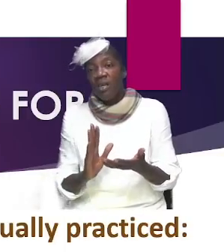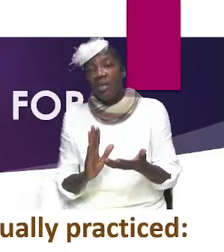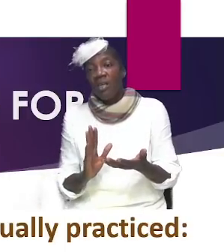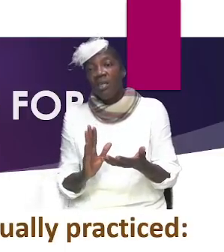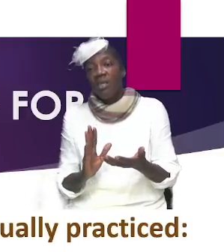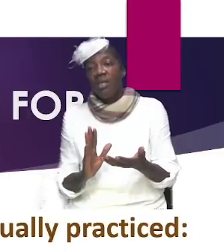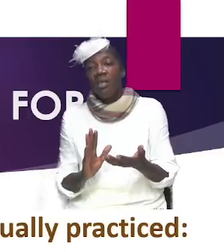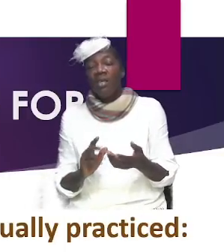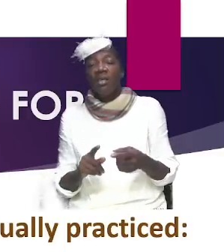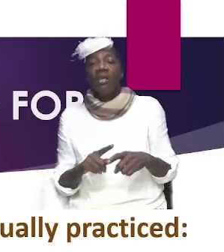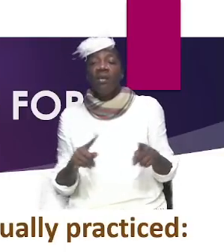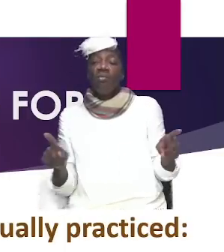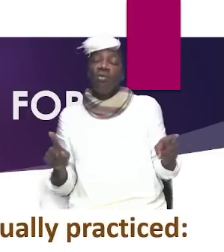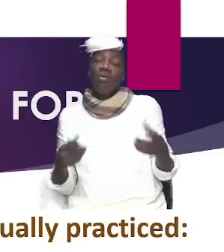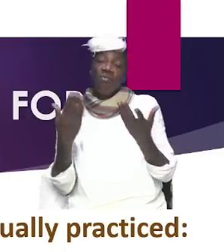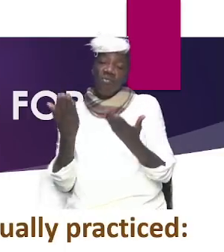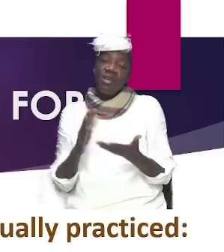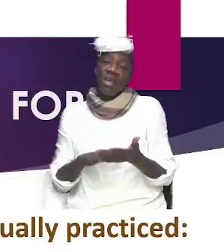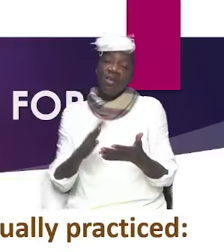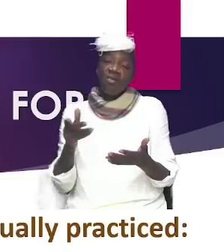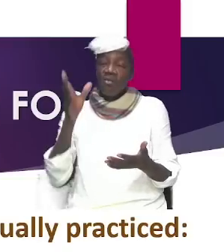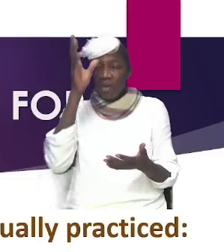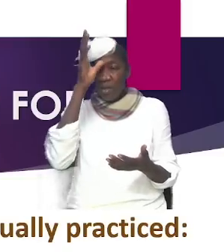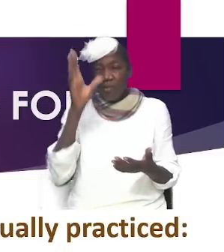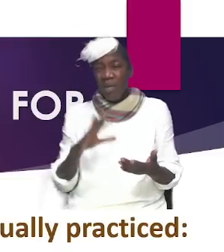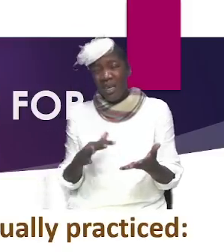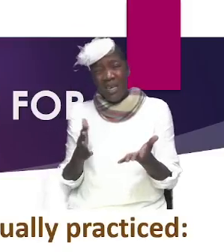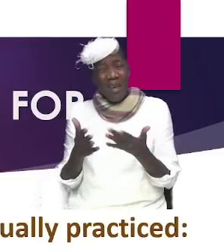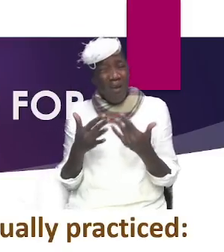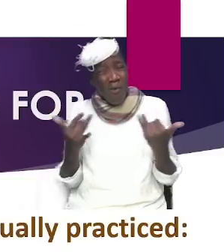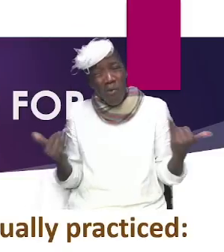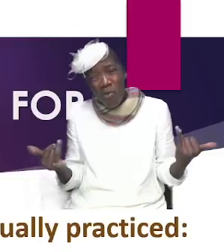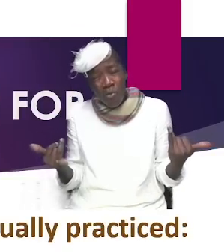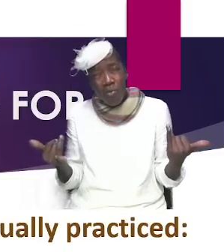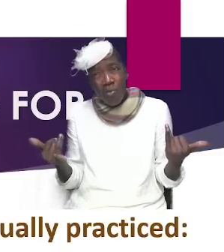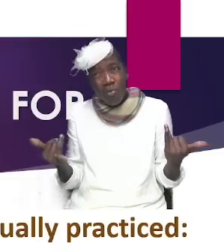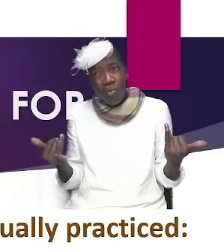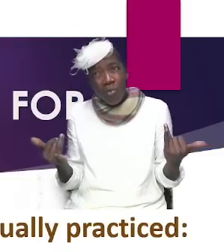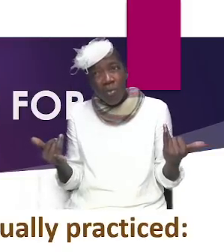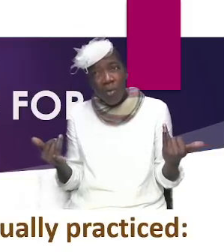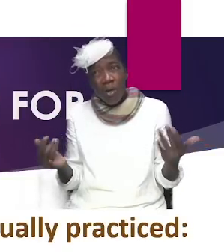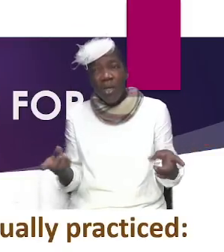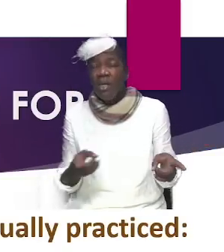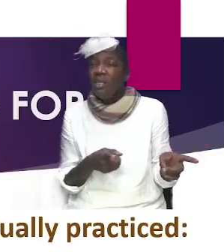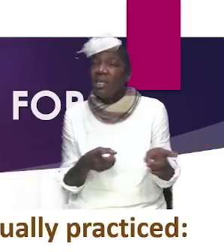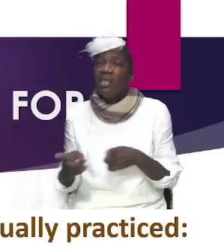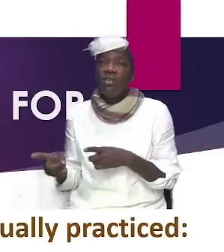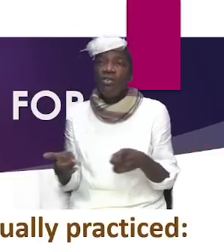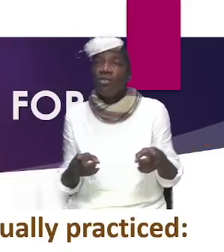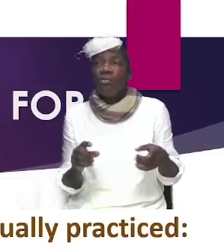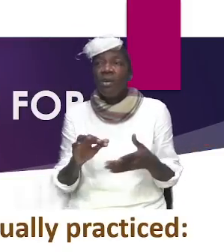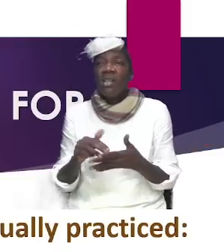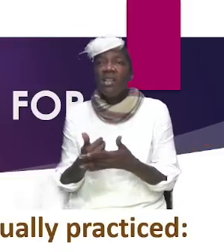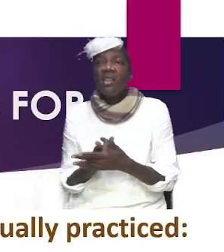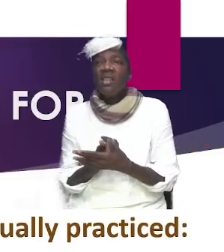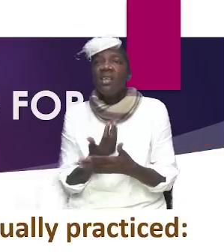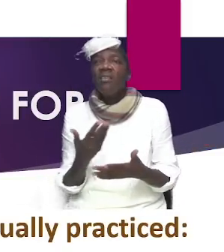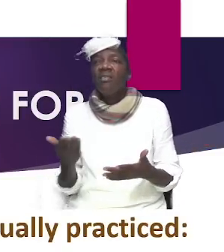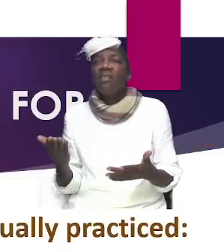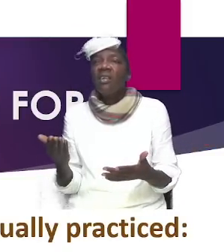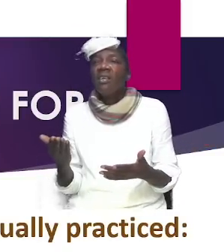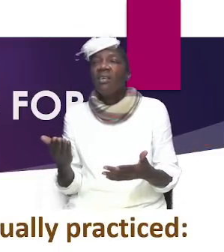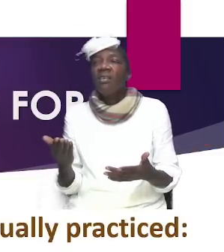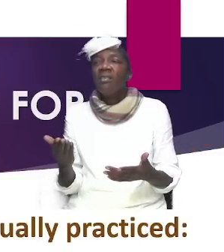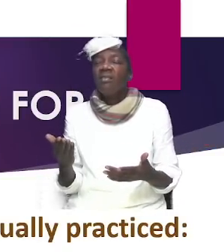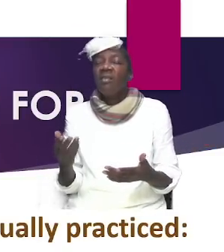actually bringing glory to men. How did that happen? They were doing these things that